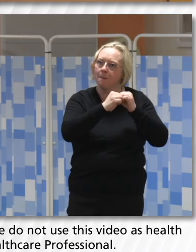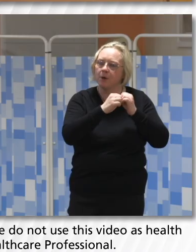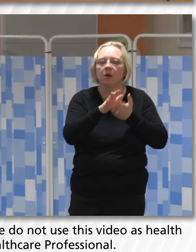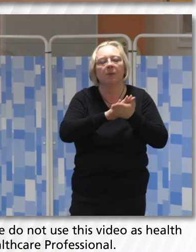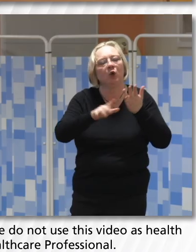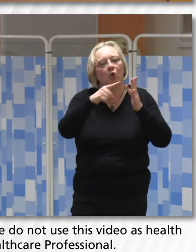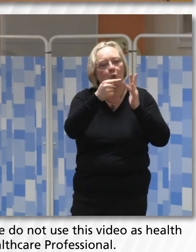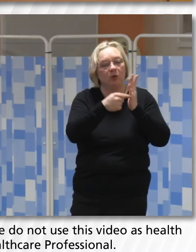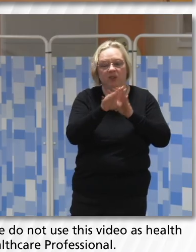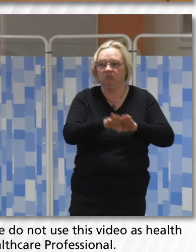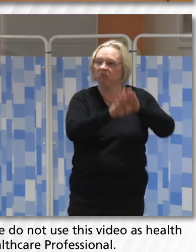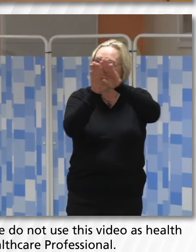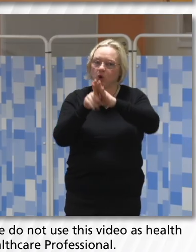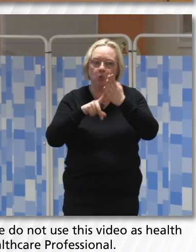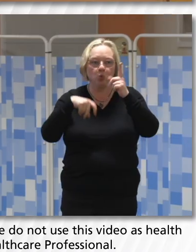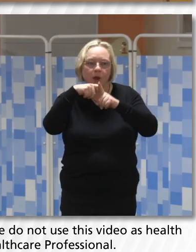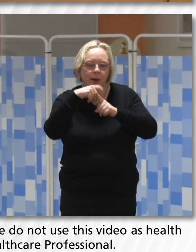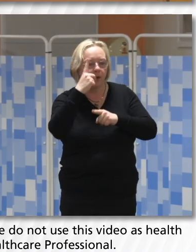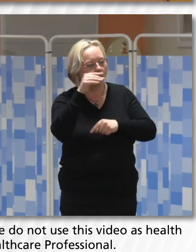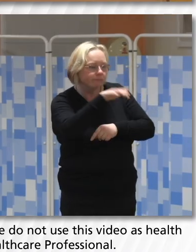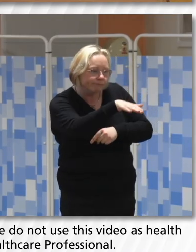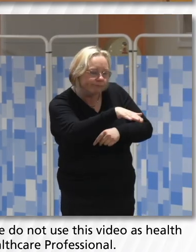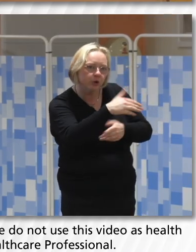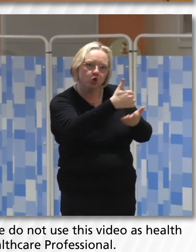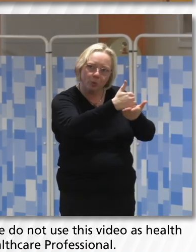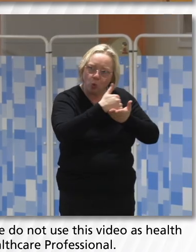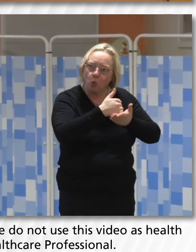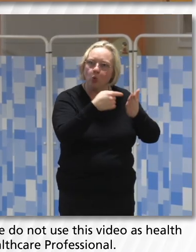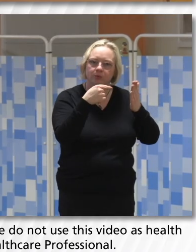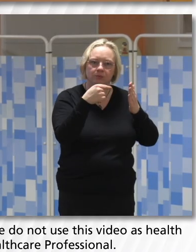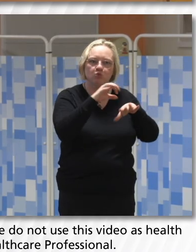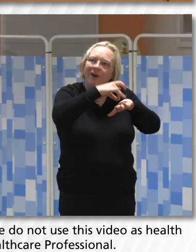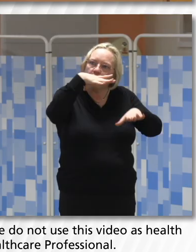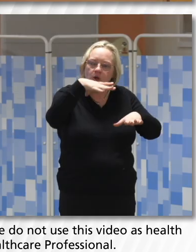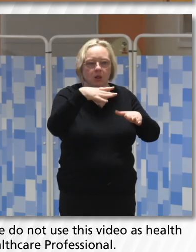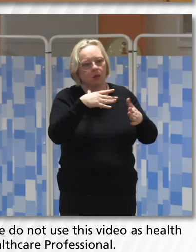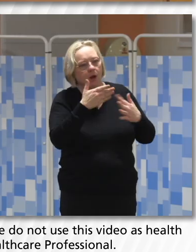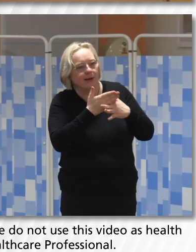wherever they are, can get access to information and support and training.